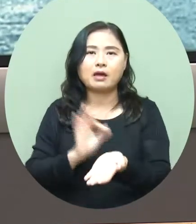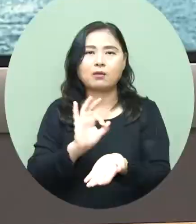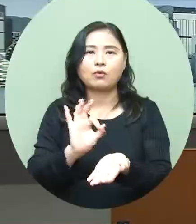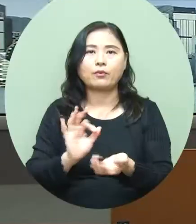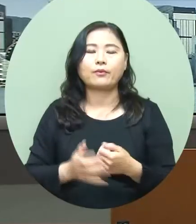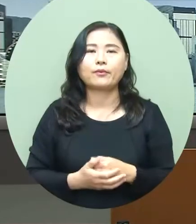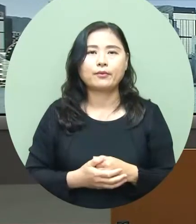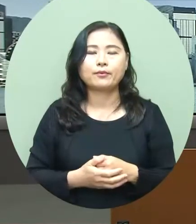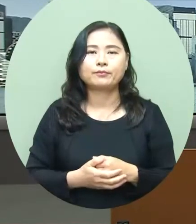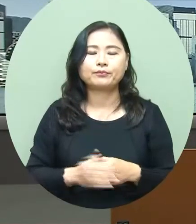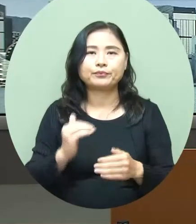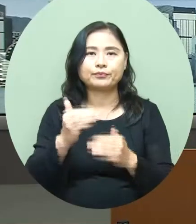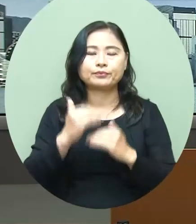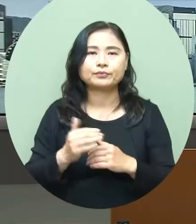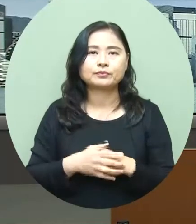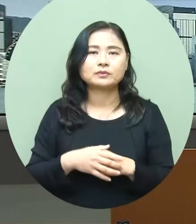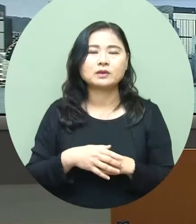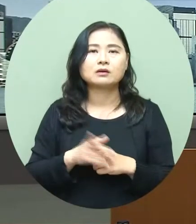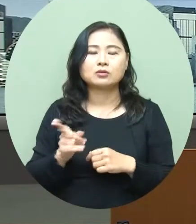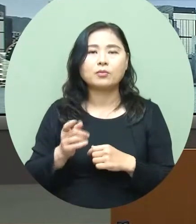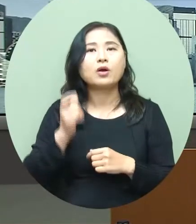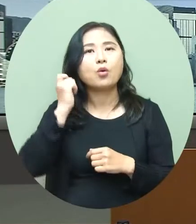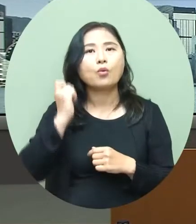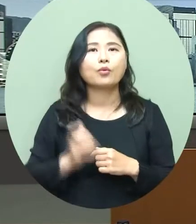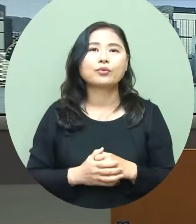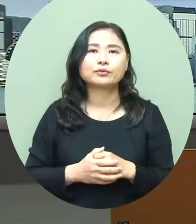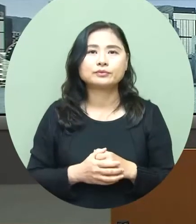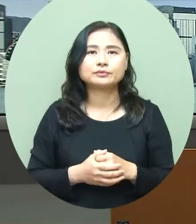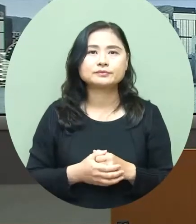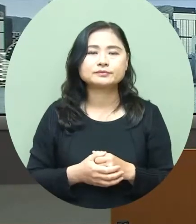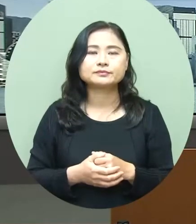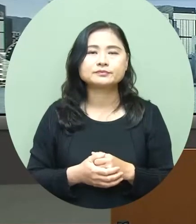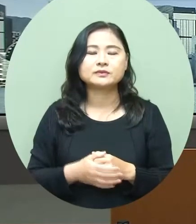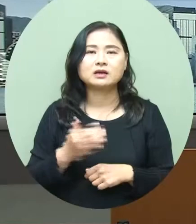came back negative. Next question. The lady over there.